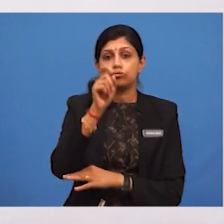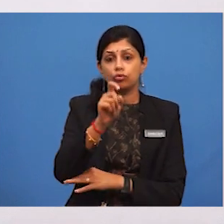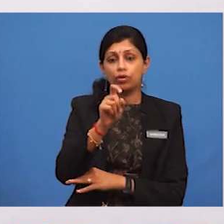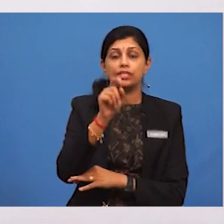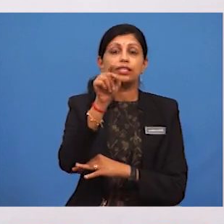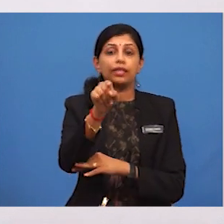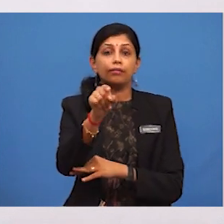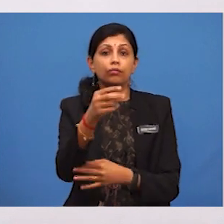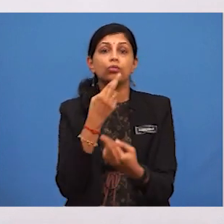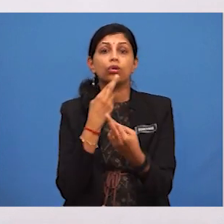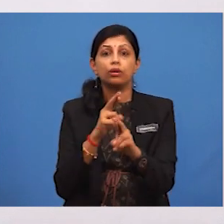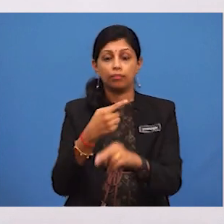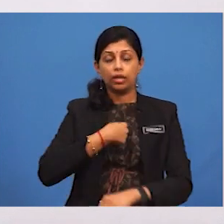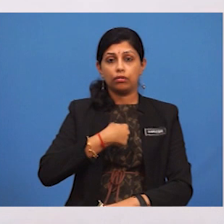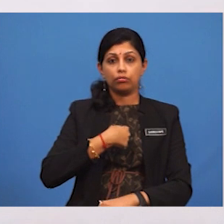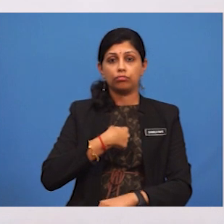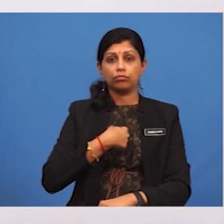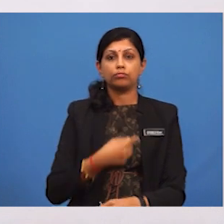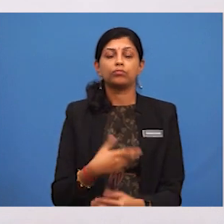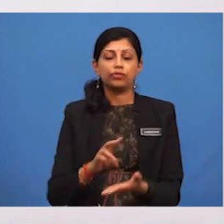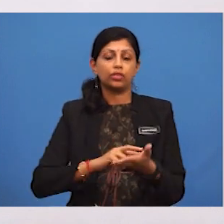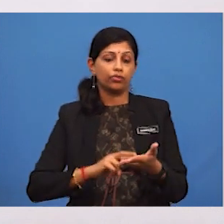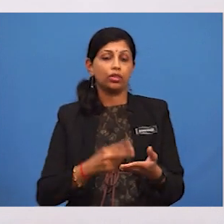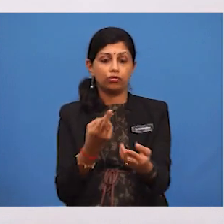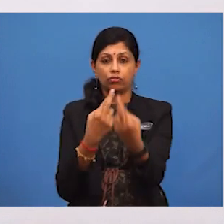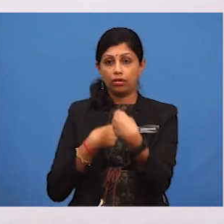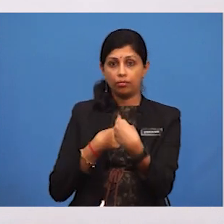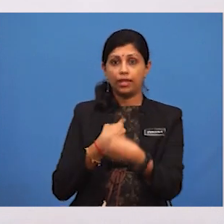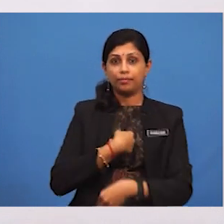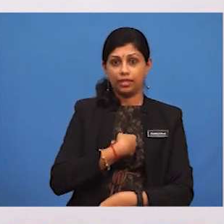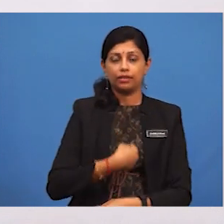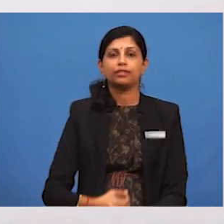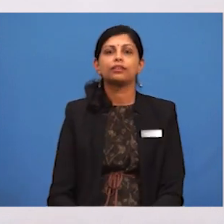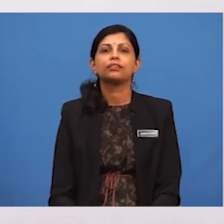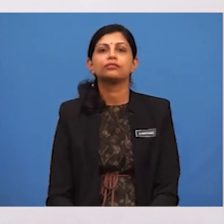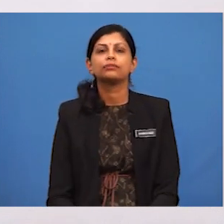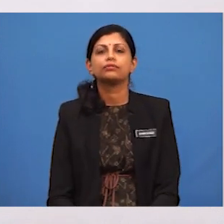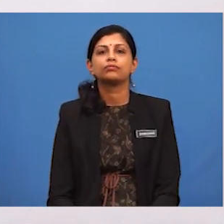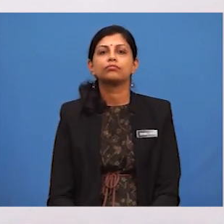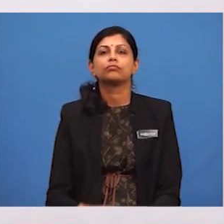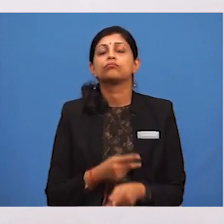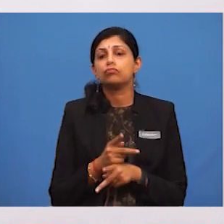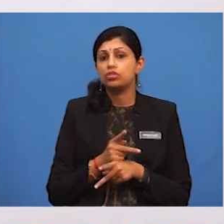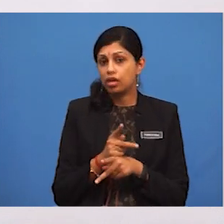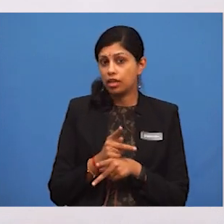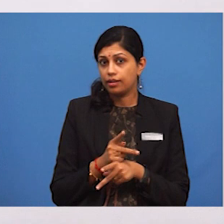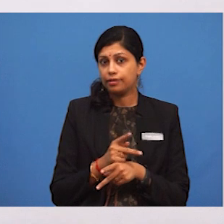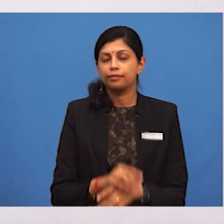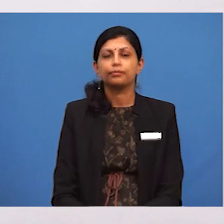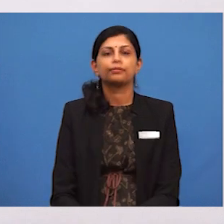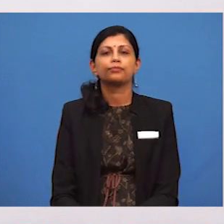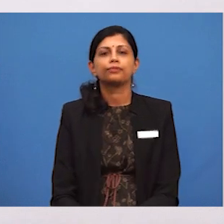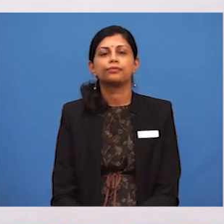soon and take a picture of the laptop after you have purchased it. Take care, Fiona. Keep